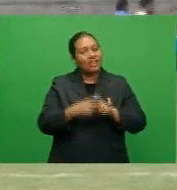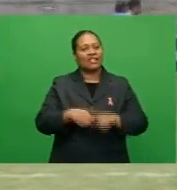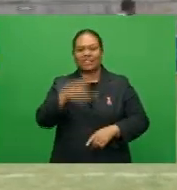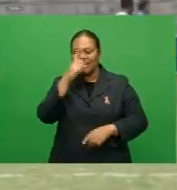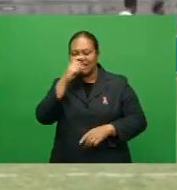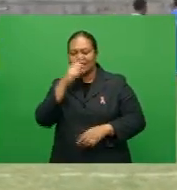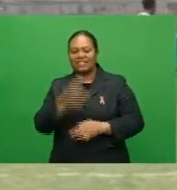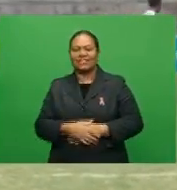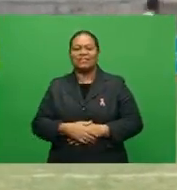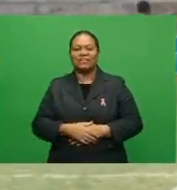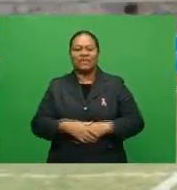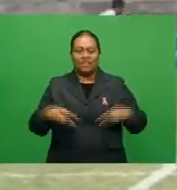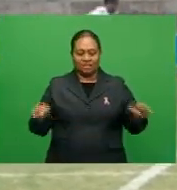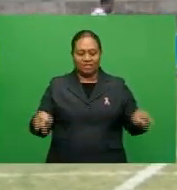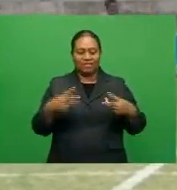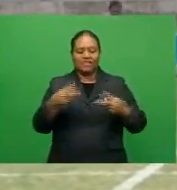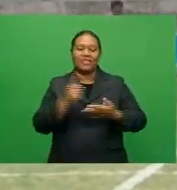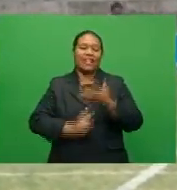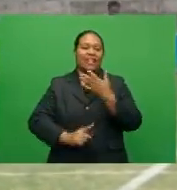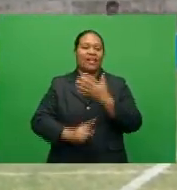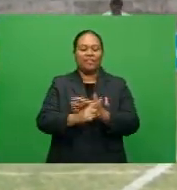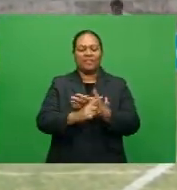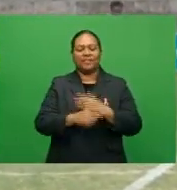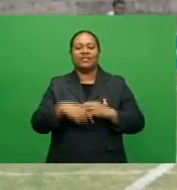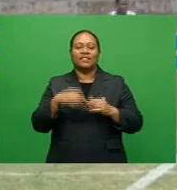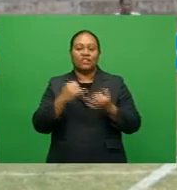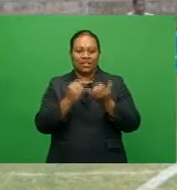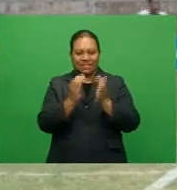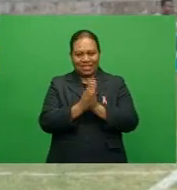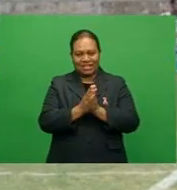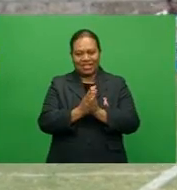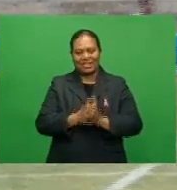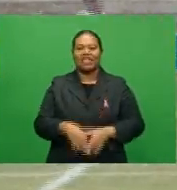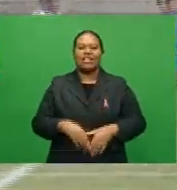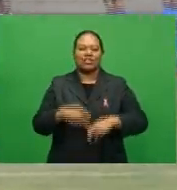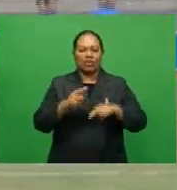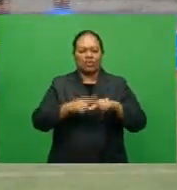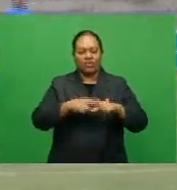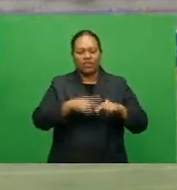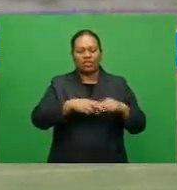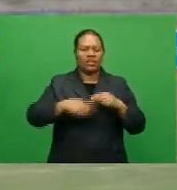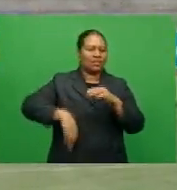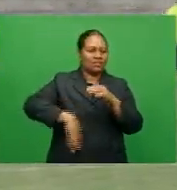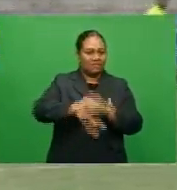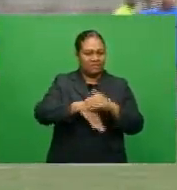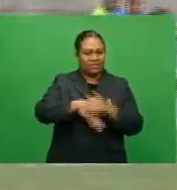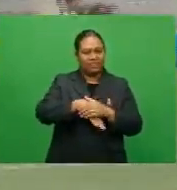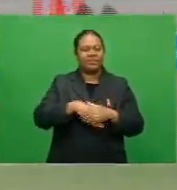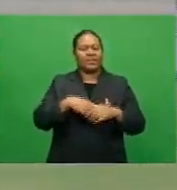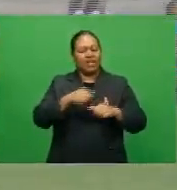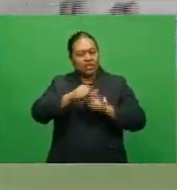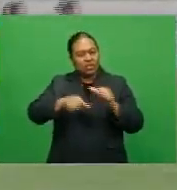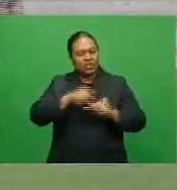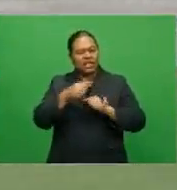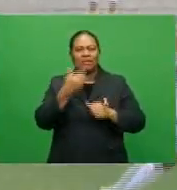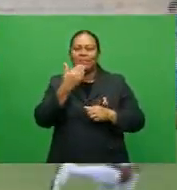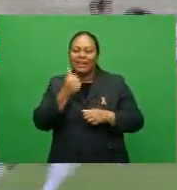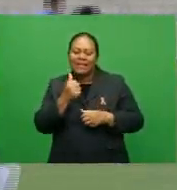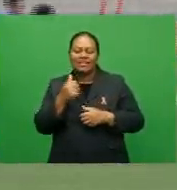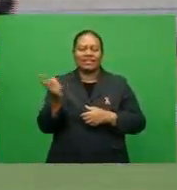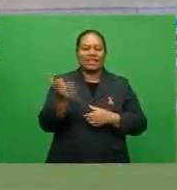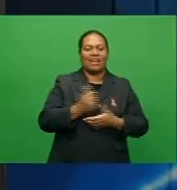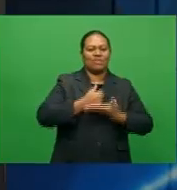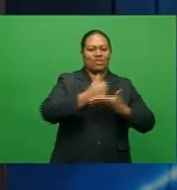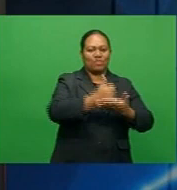With the semi-finals of the Vodafone IDC to commence on Sunday, Fiji FA is calling on fans and families to show their support towards the